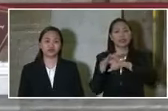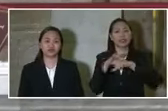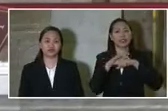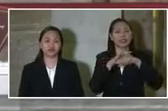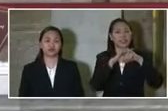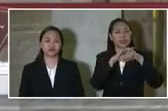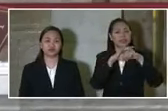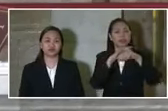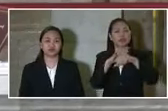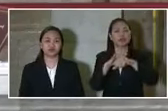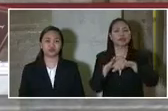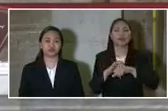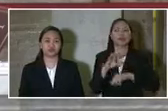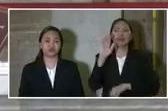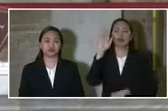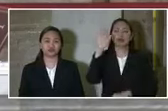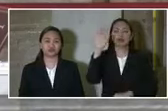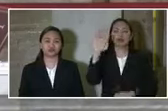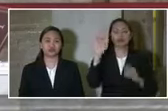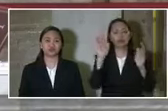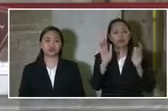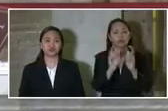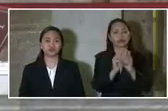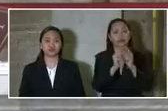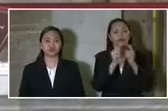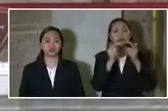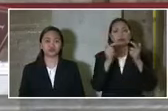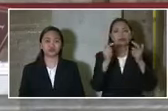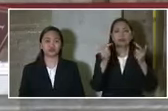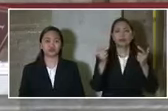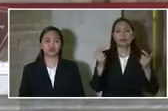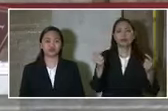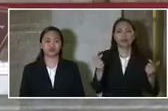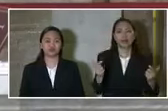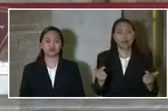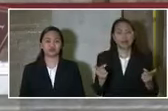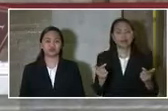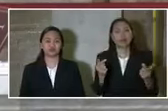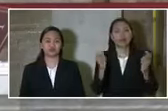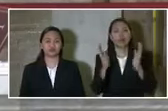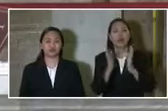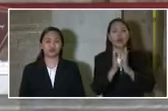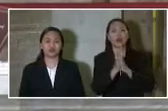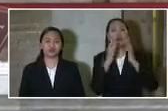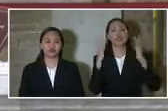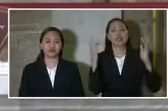Lupa ng kadakilaan mo.